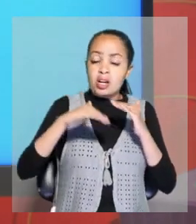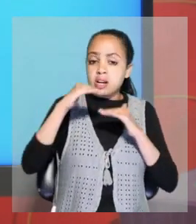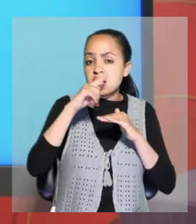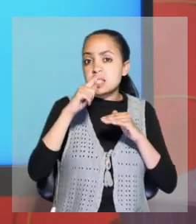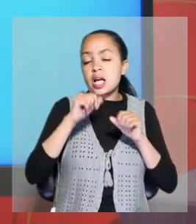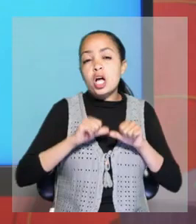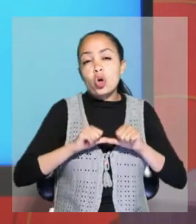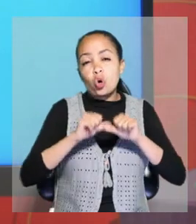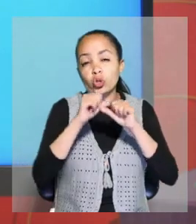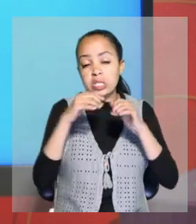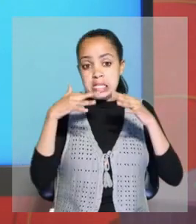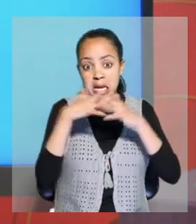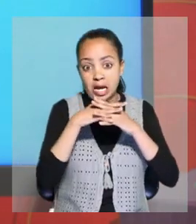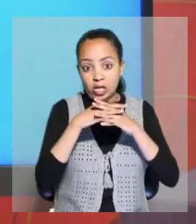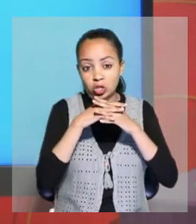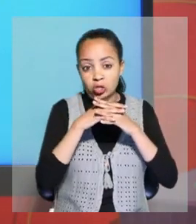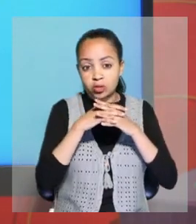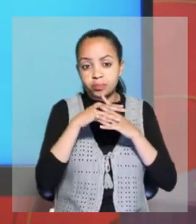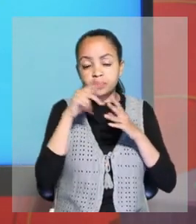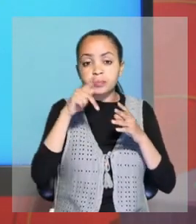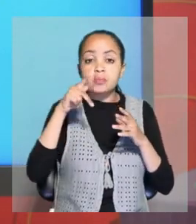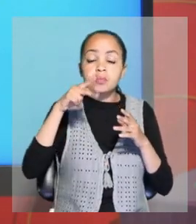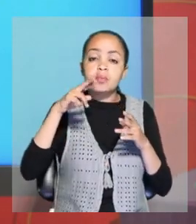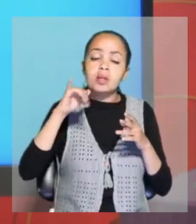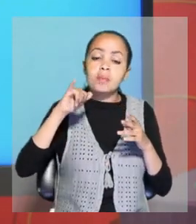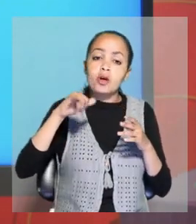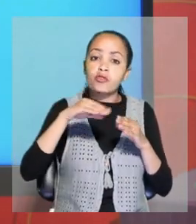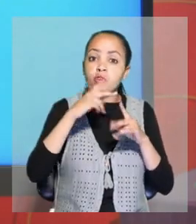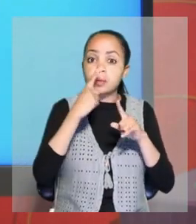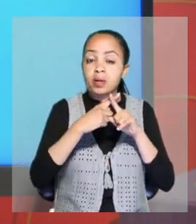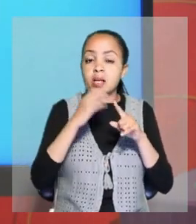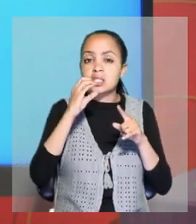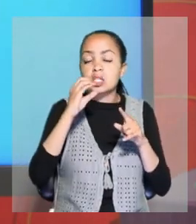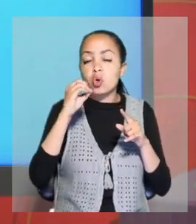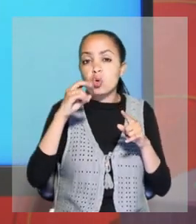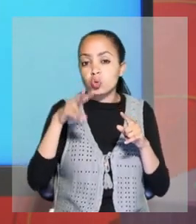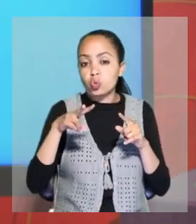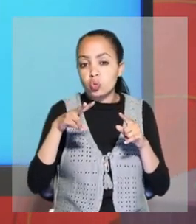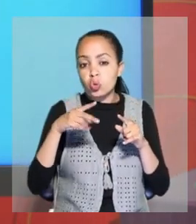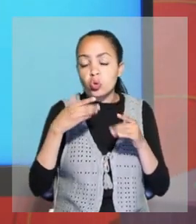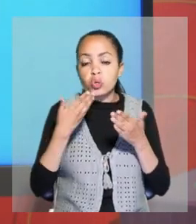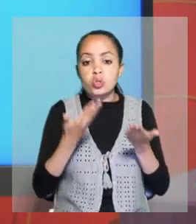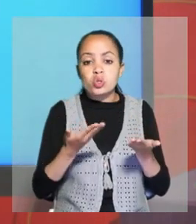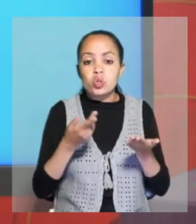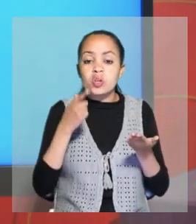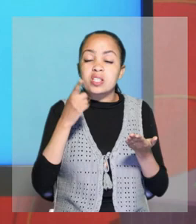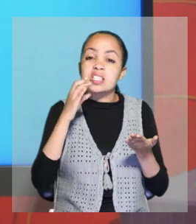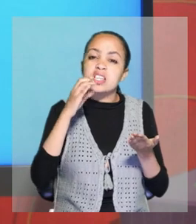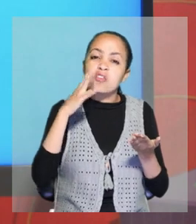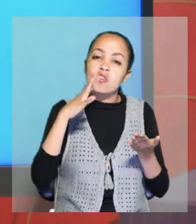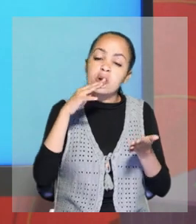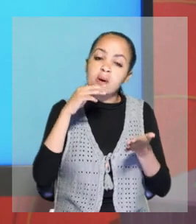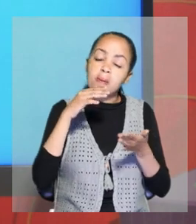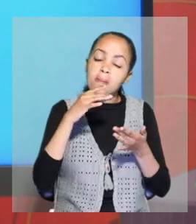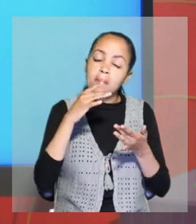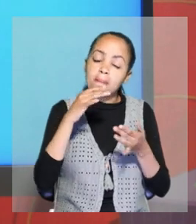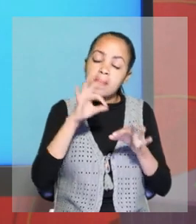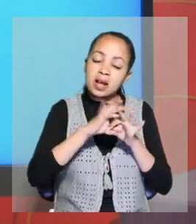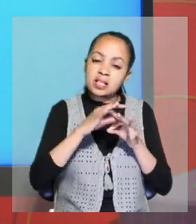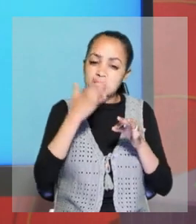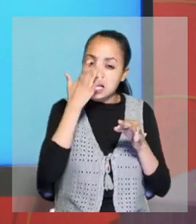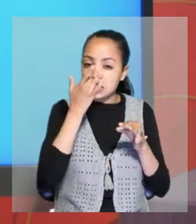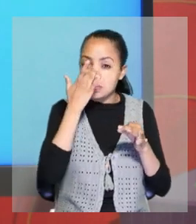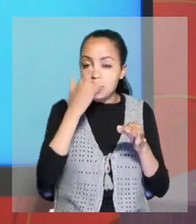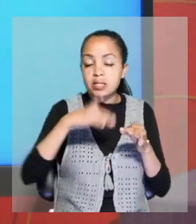can continue a reaction between phosphoenol pyruvate plus carbon dioxide. So, C4 plants experience it in